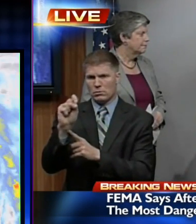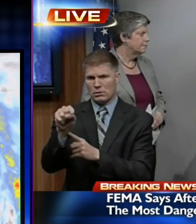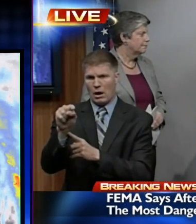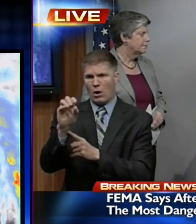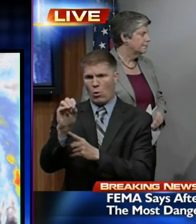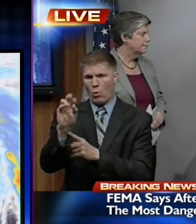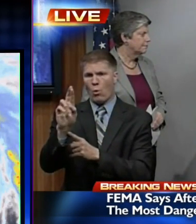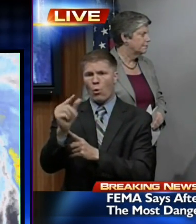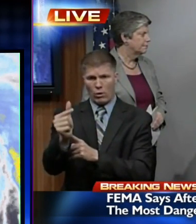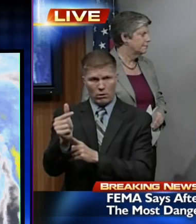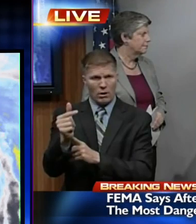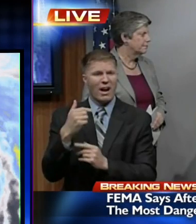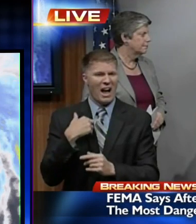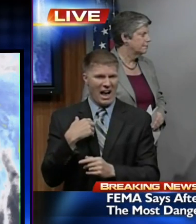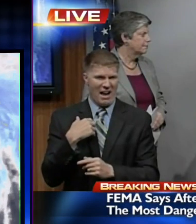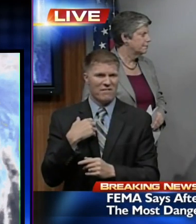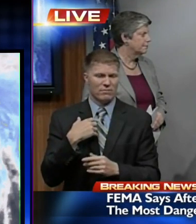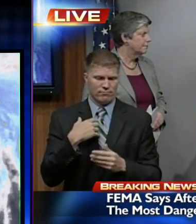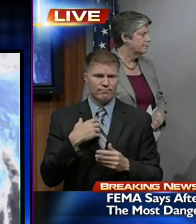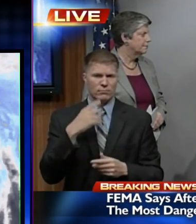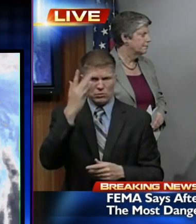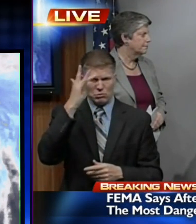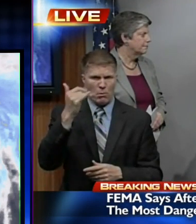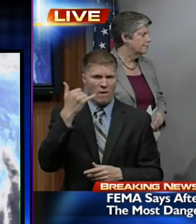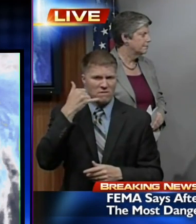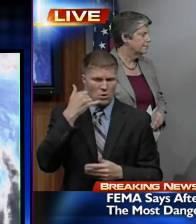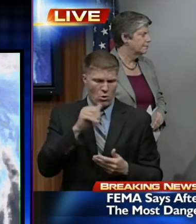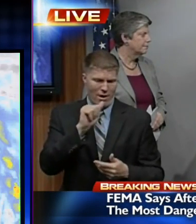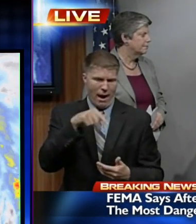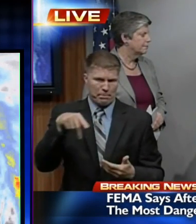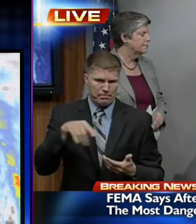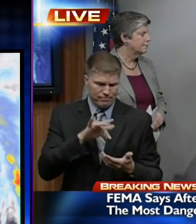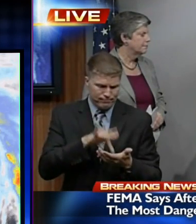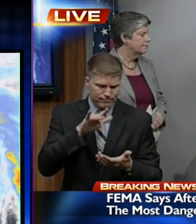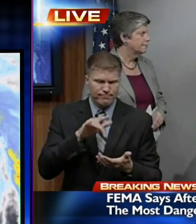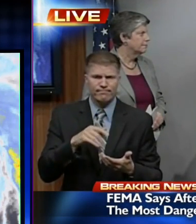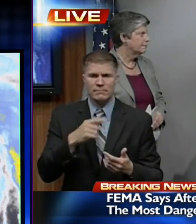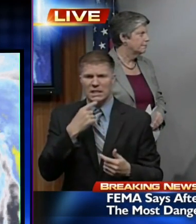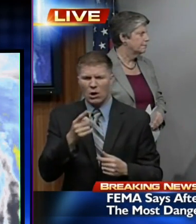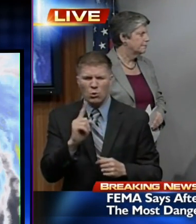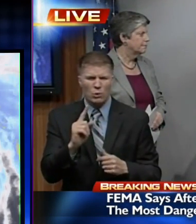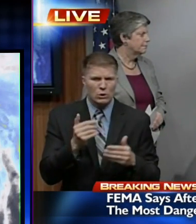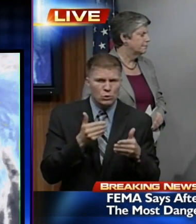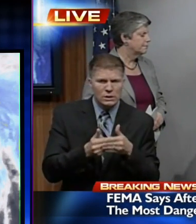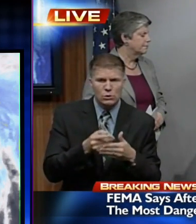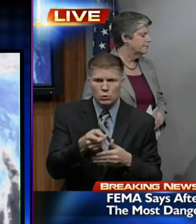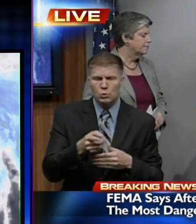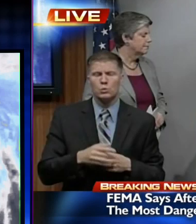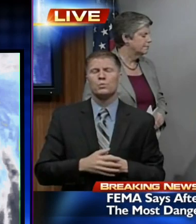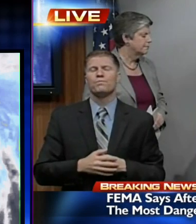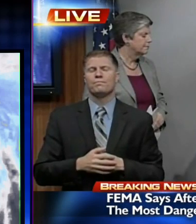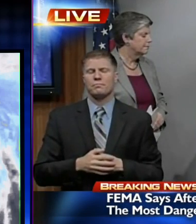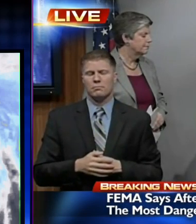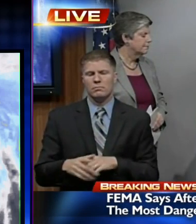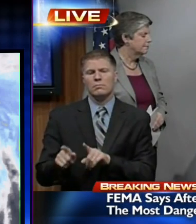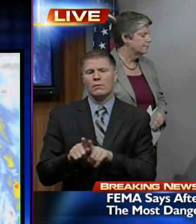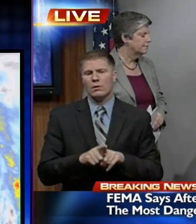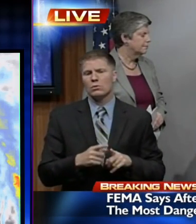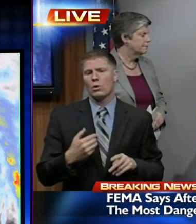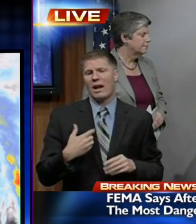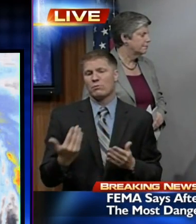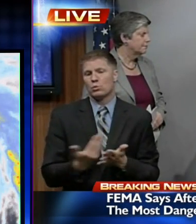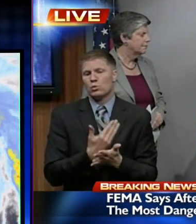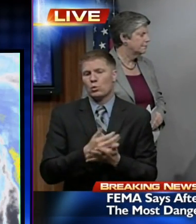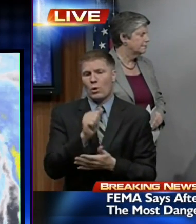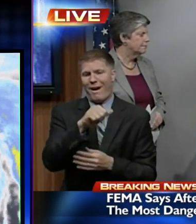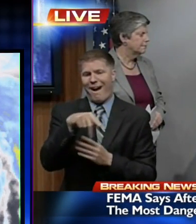on our site that will show you where our shelters are, where the nearest one is to you. We also have a brand new app